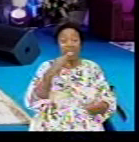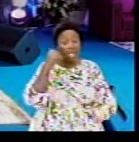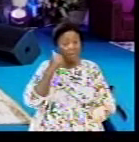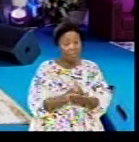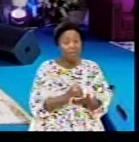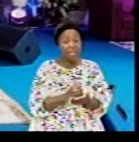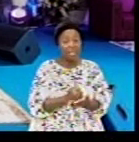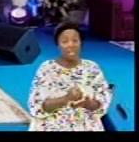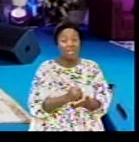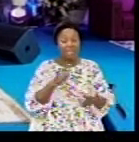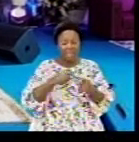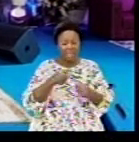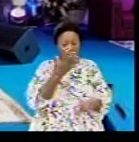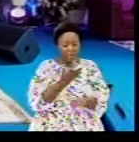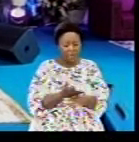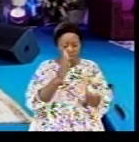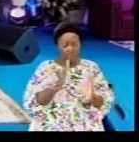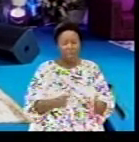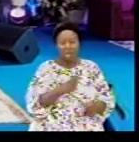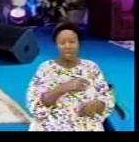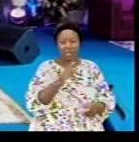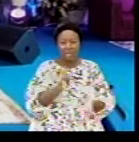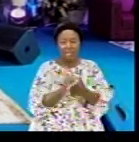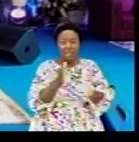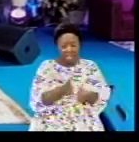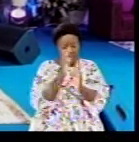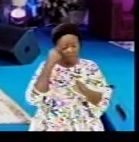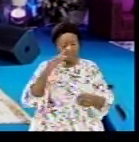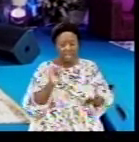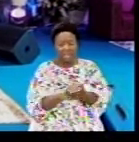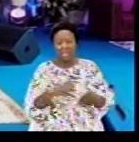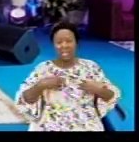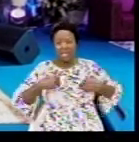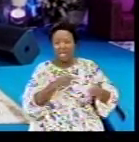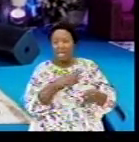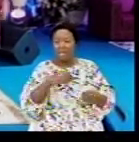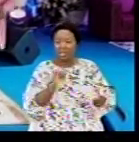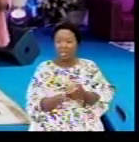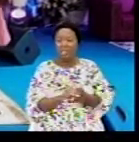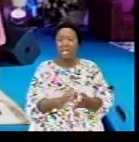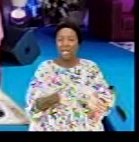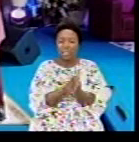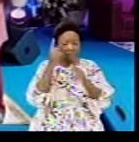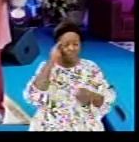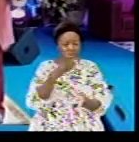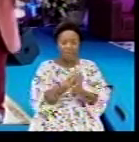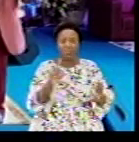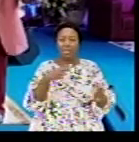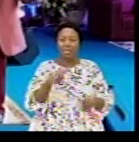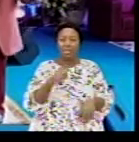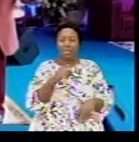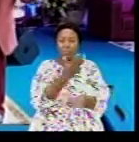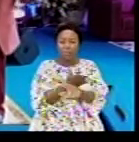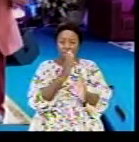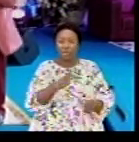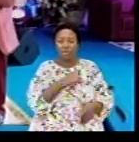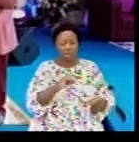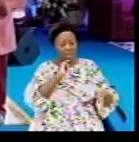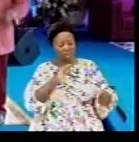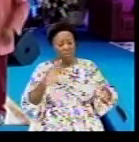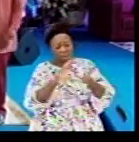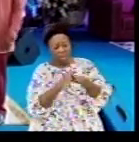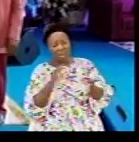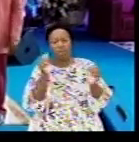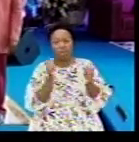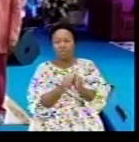then the petitioner asking for the healing, asking for the deliverance, the petitioner is connected